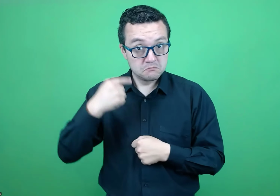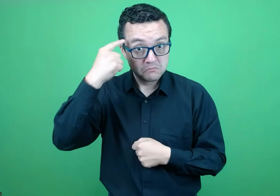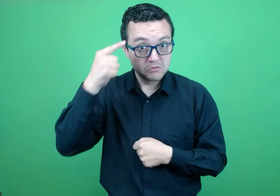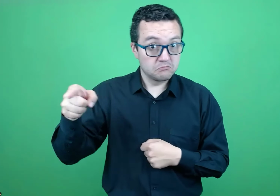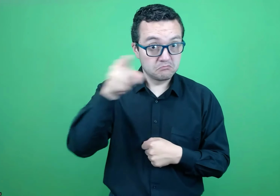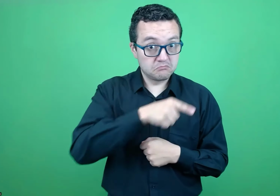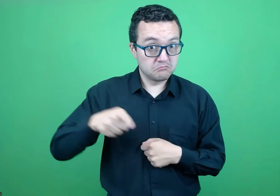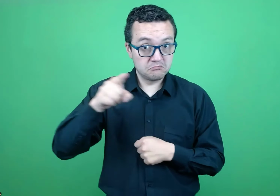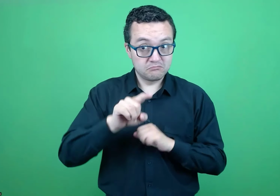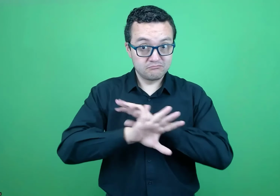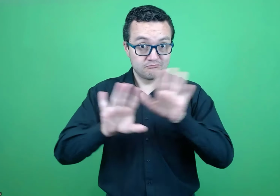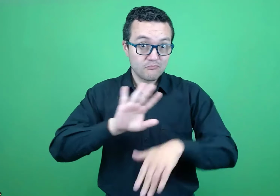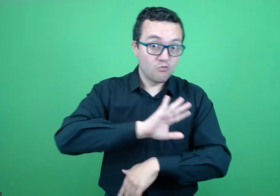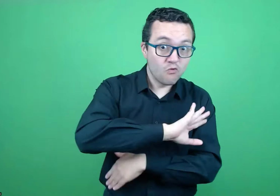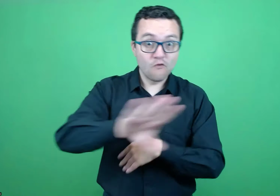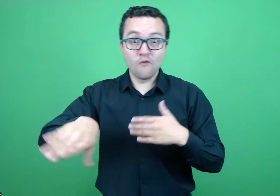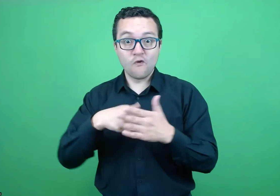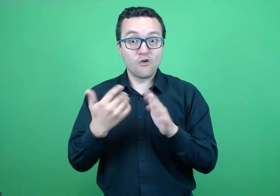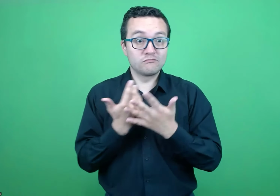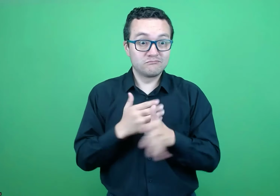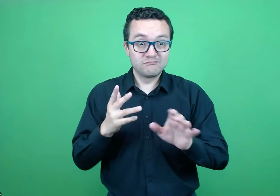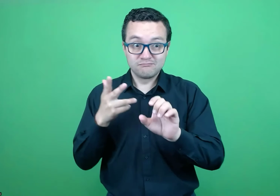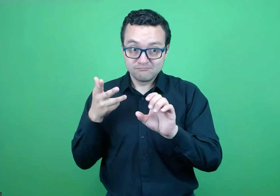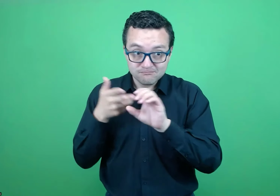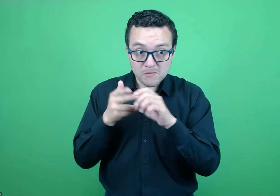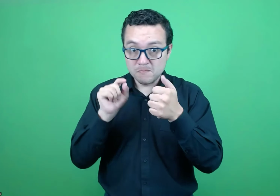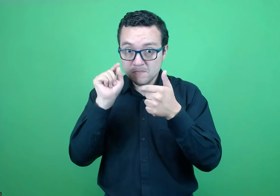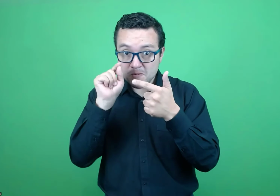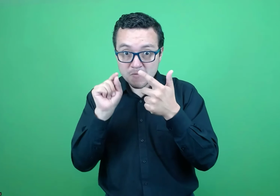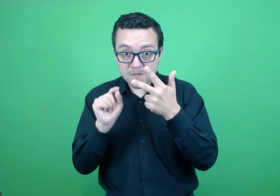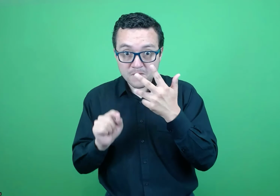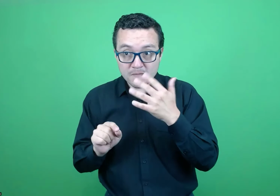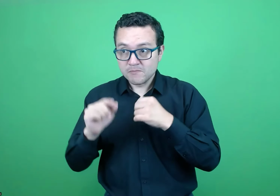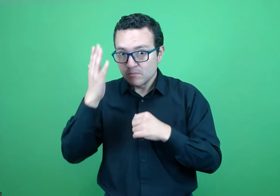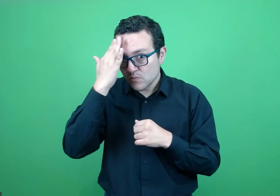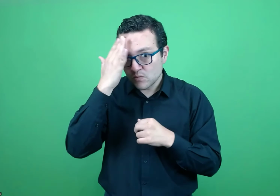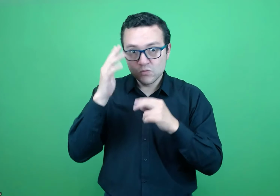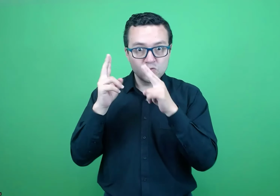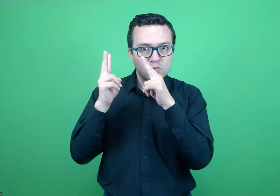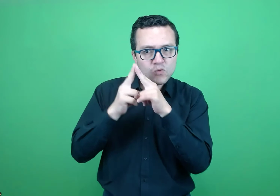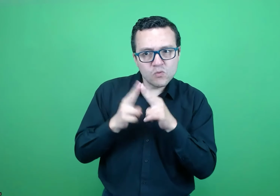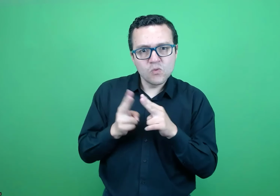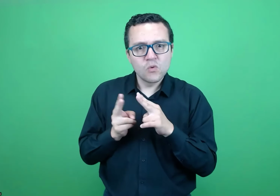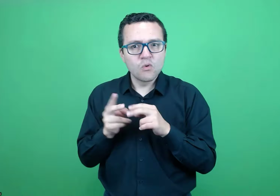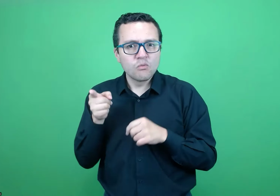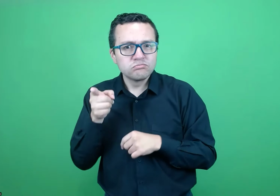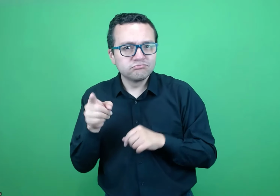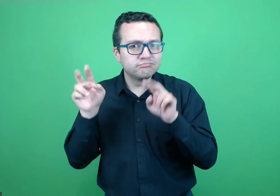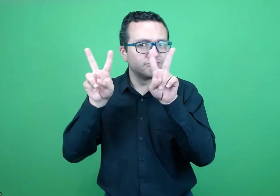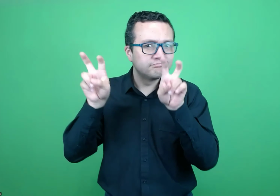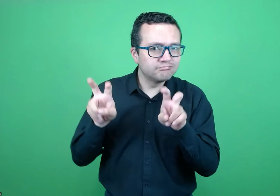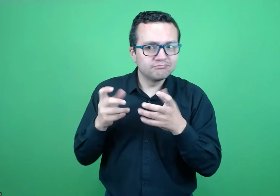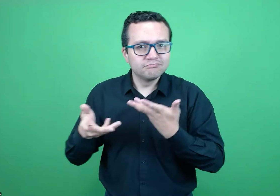let me just briefly touch on it to make sure that we're all on the same page, and then I'll discuss the objectives of today's